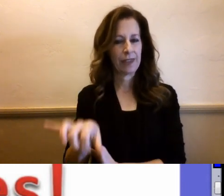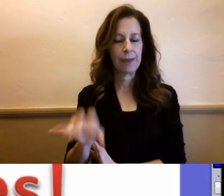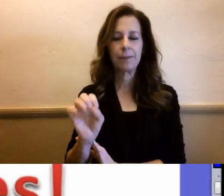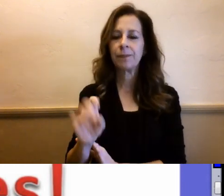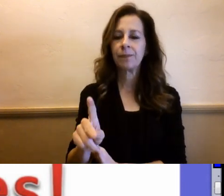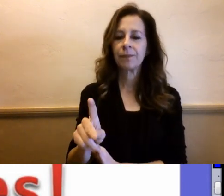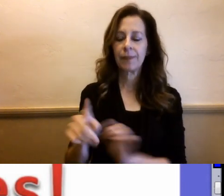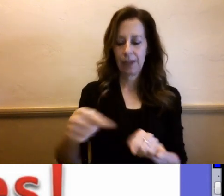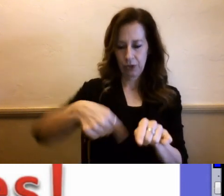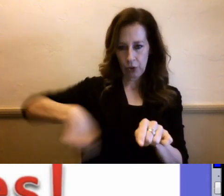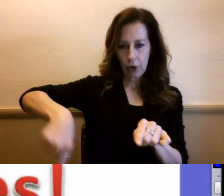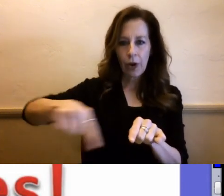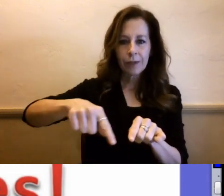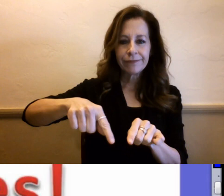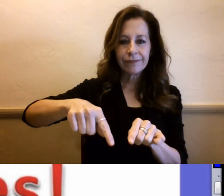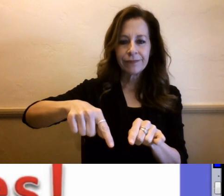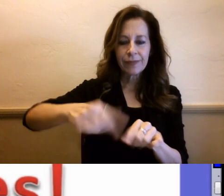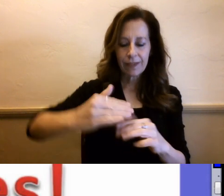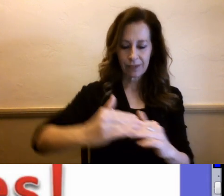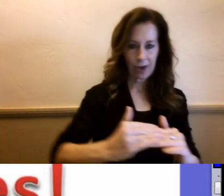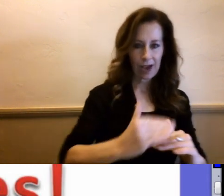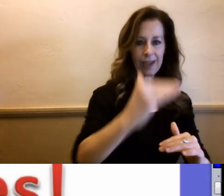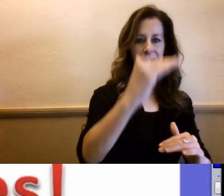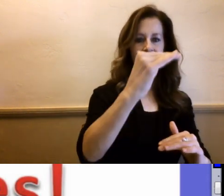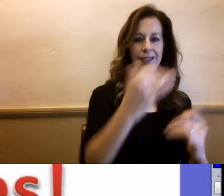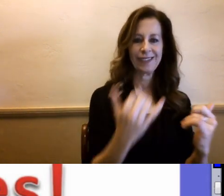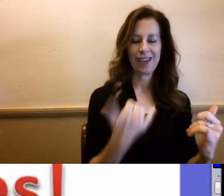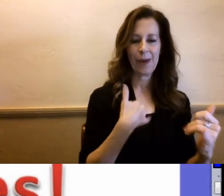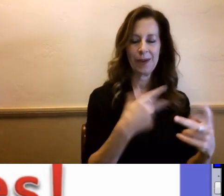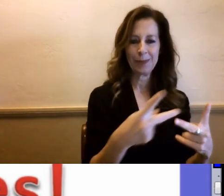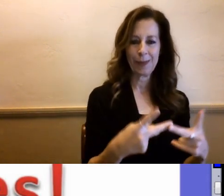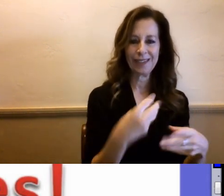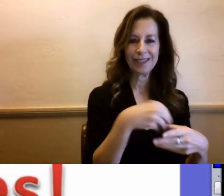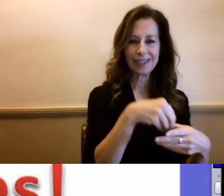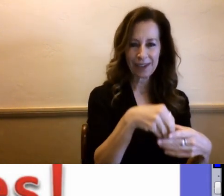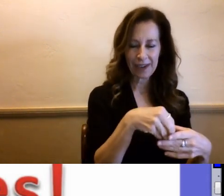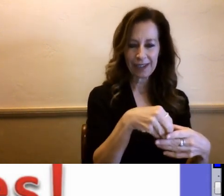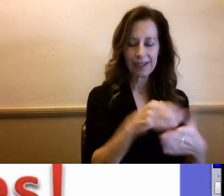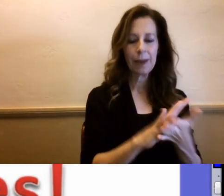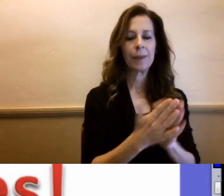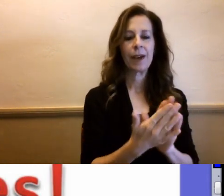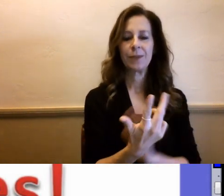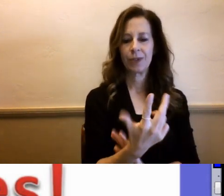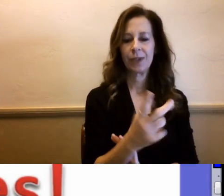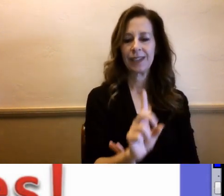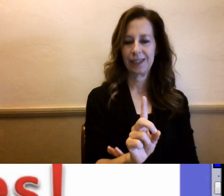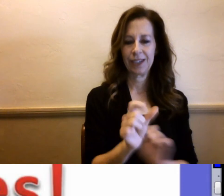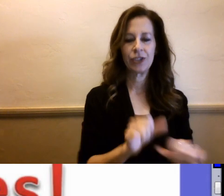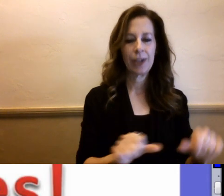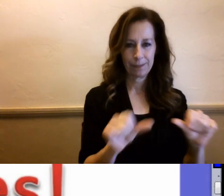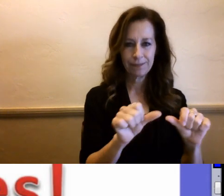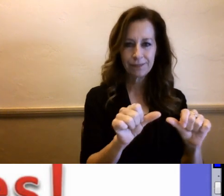that. All right, so here's a circle. Once I give it height, I'm giving it space in the inside, creating a 3D